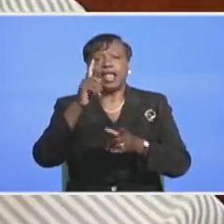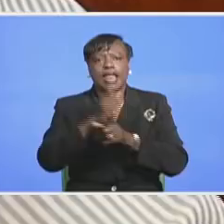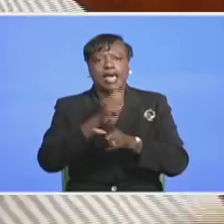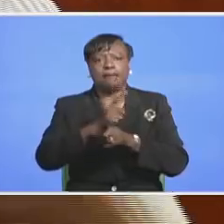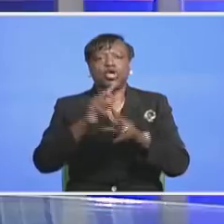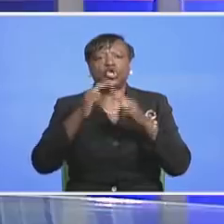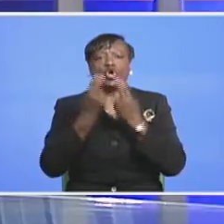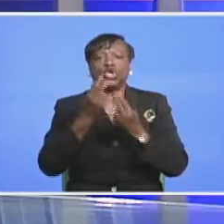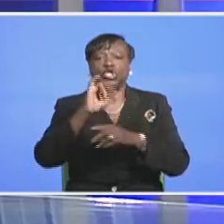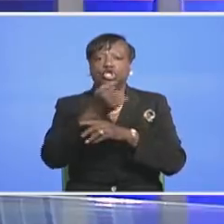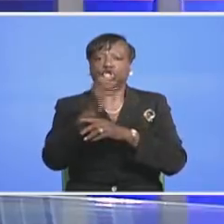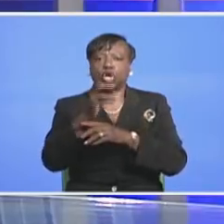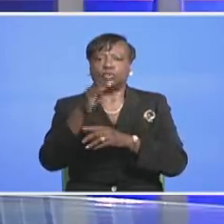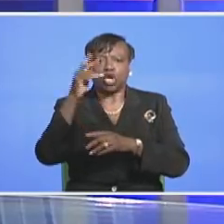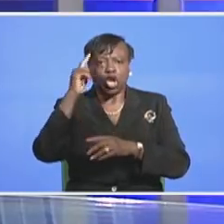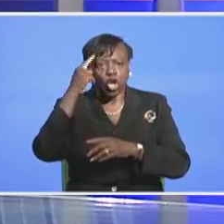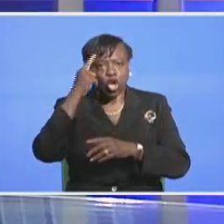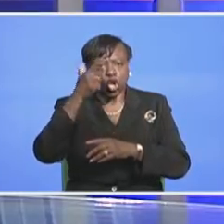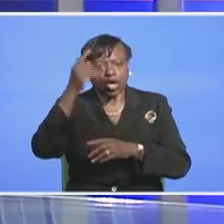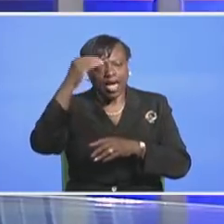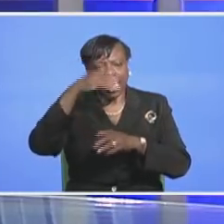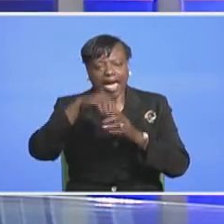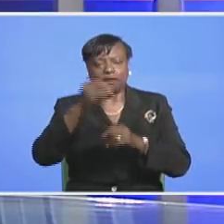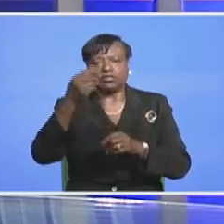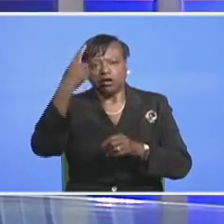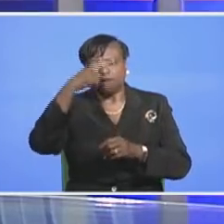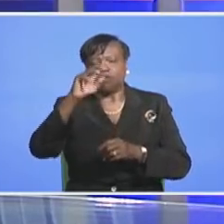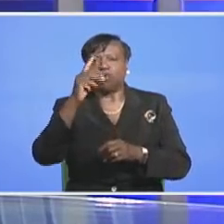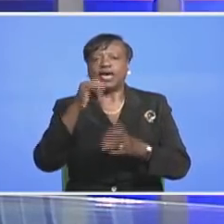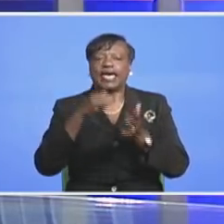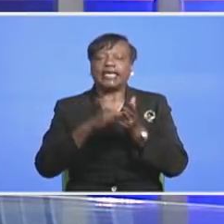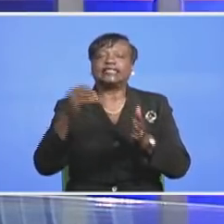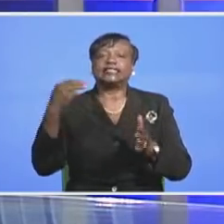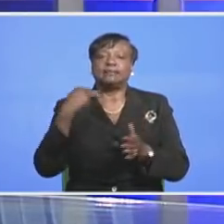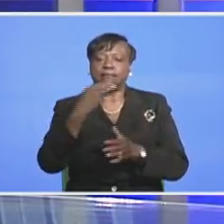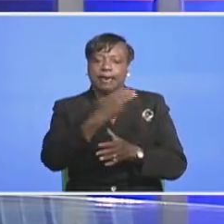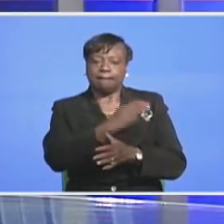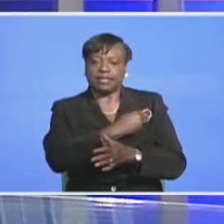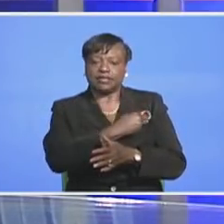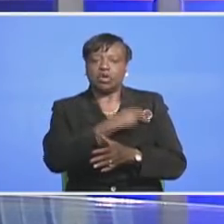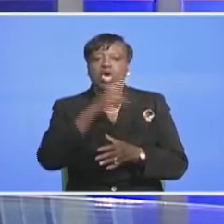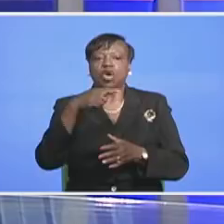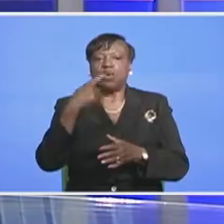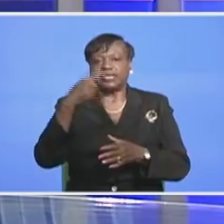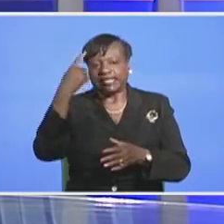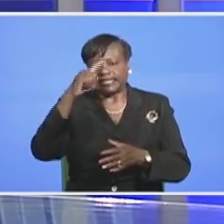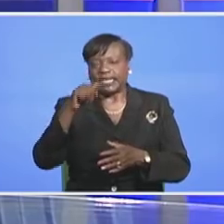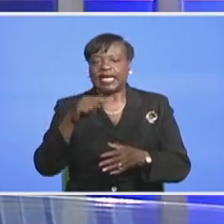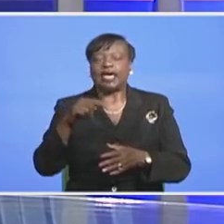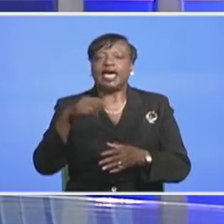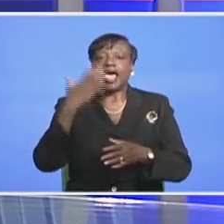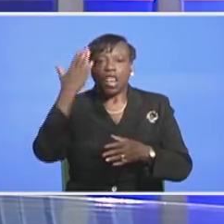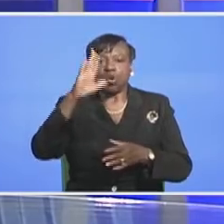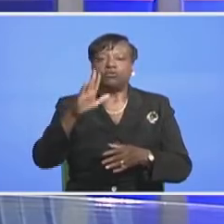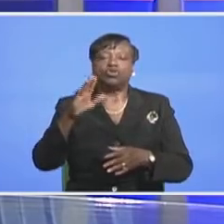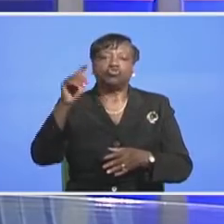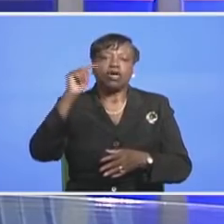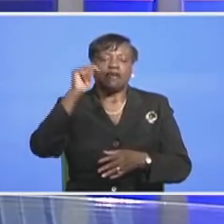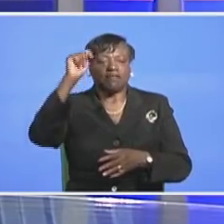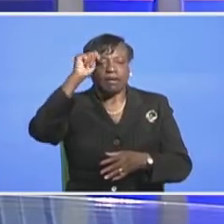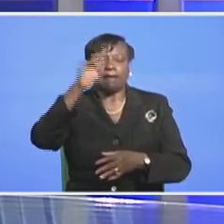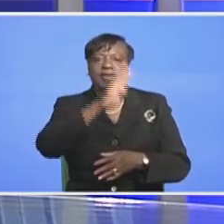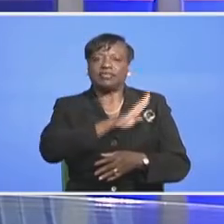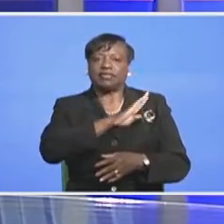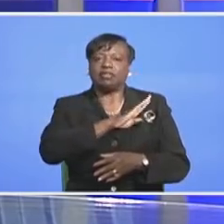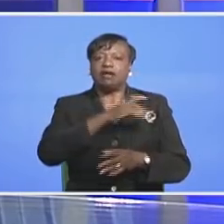employers. Well, we want to say a very special hello to our Facebook viewers. Trevor Bethel is watching from Maryland. Veronique